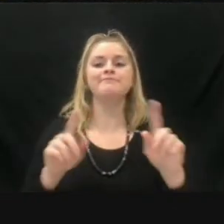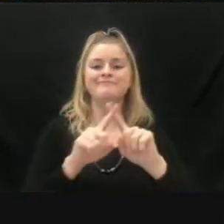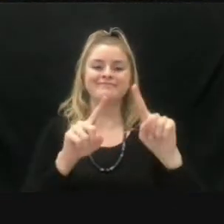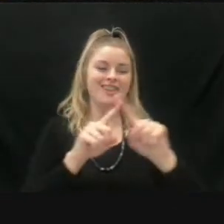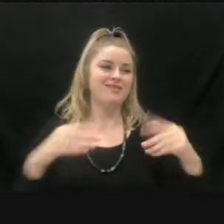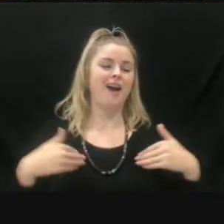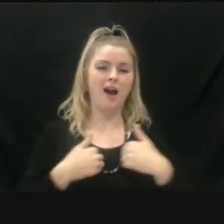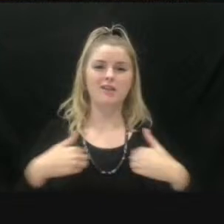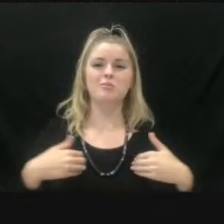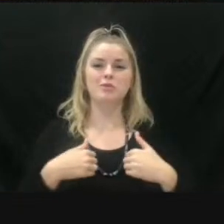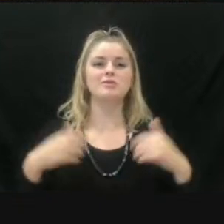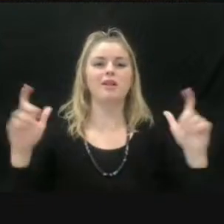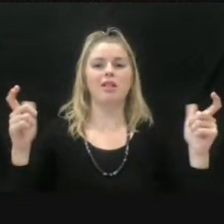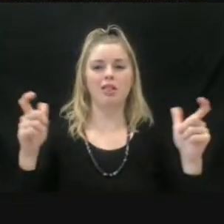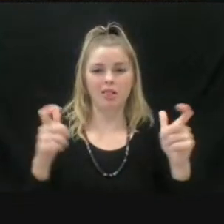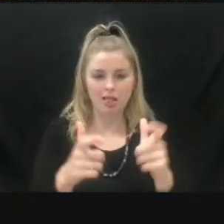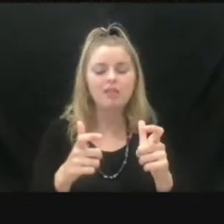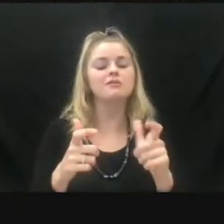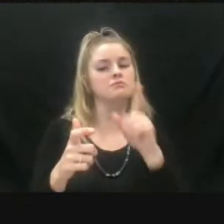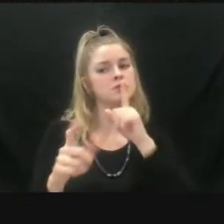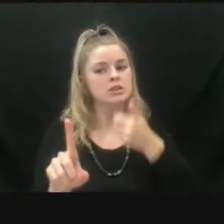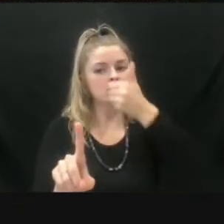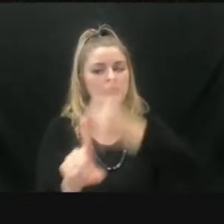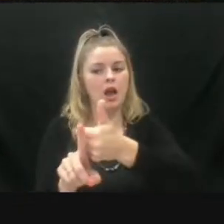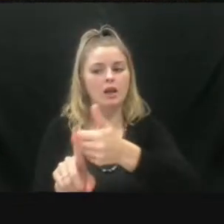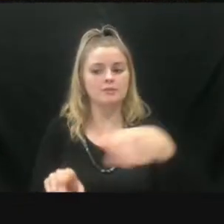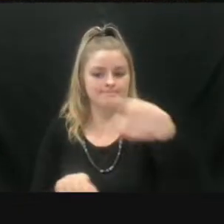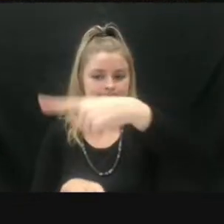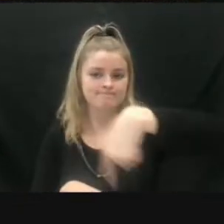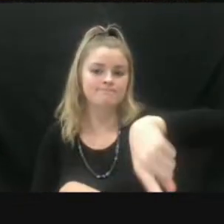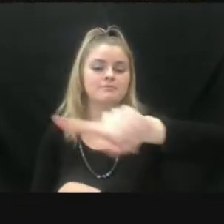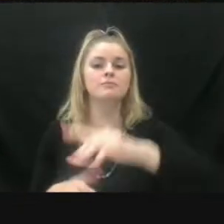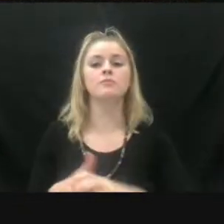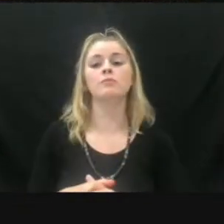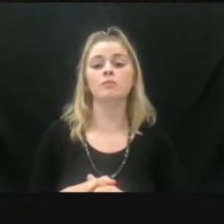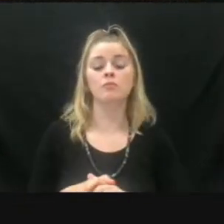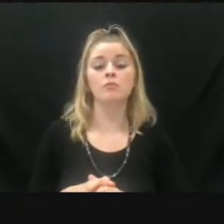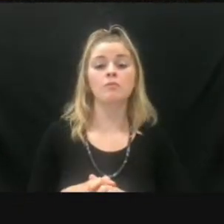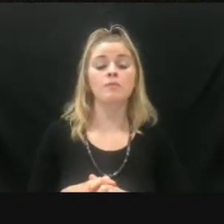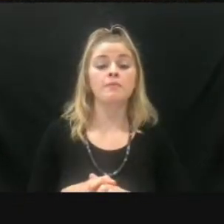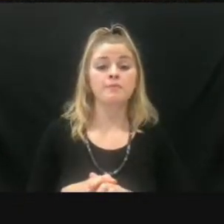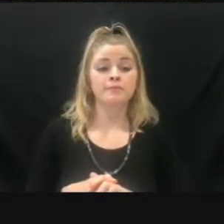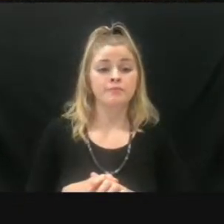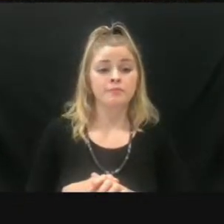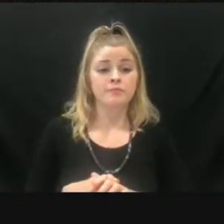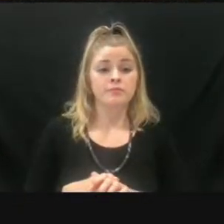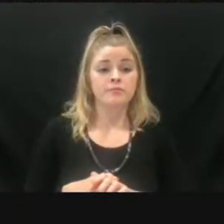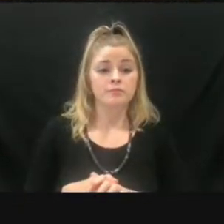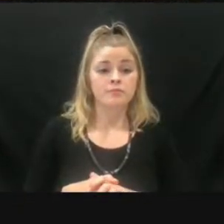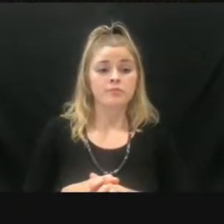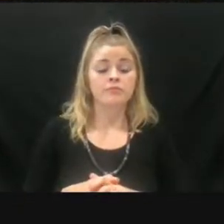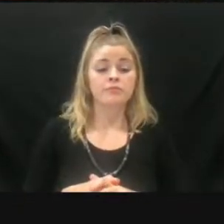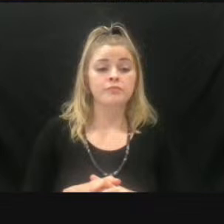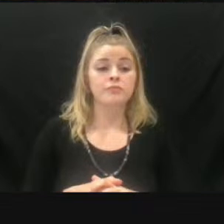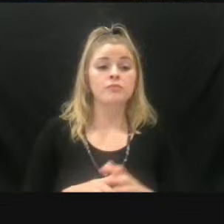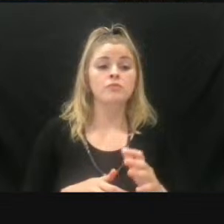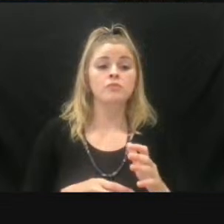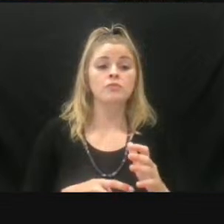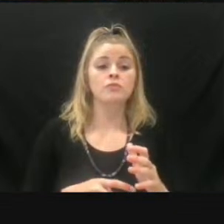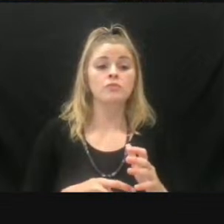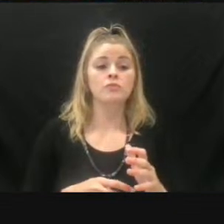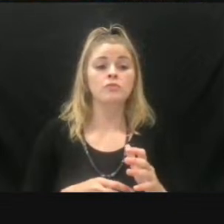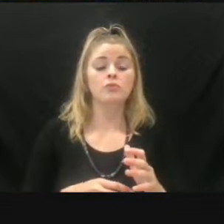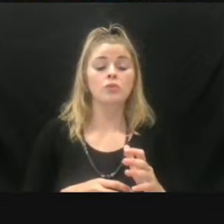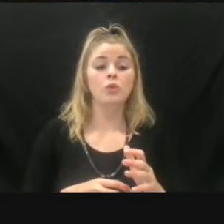them. For Eastern Shore Native people, homelands are situated on the ground that is sea level, which means that it's